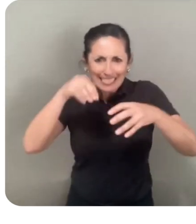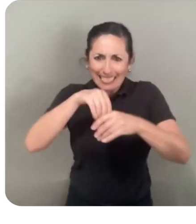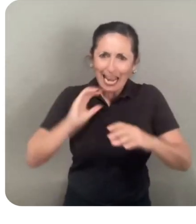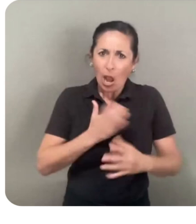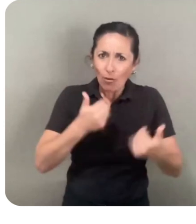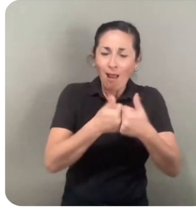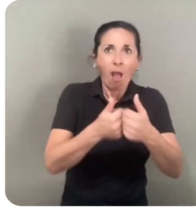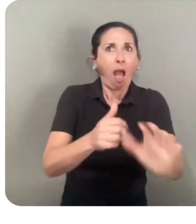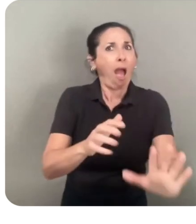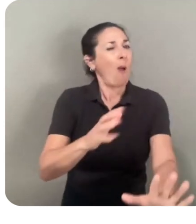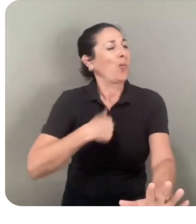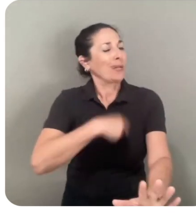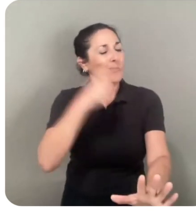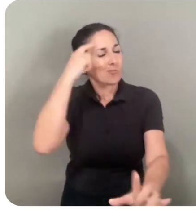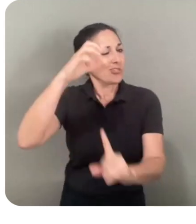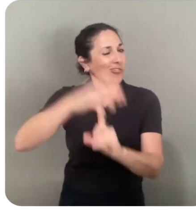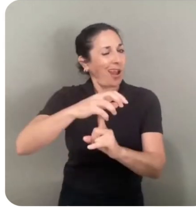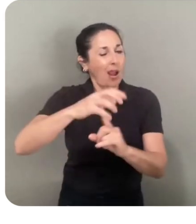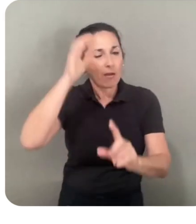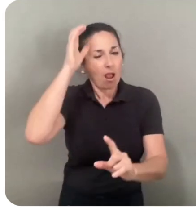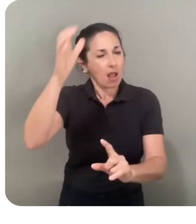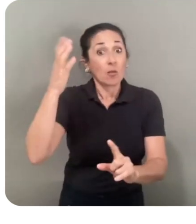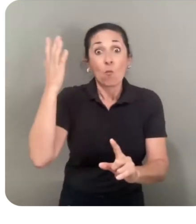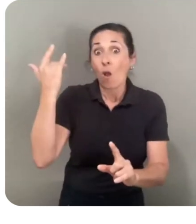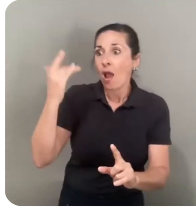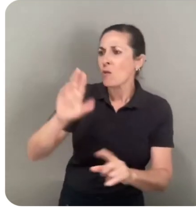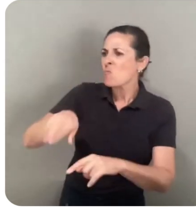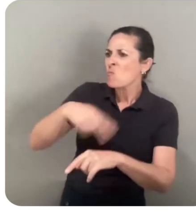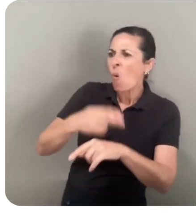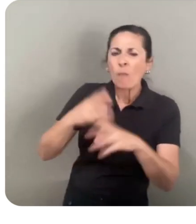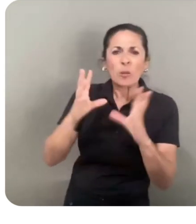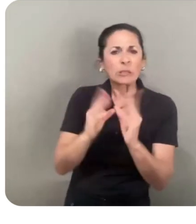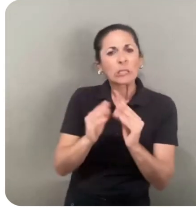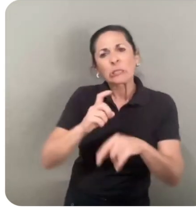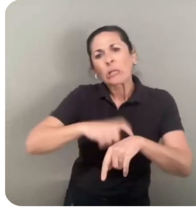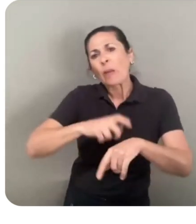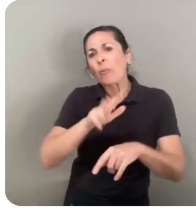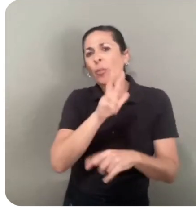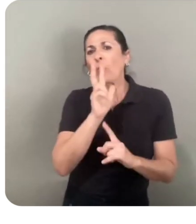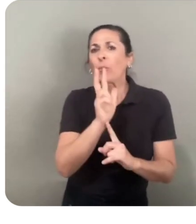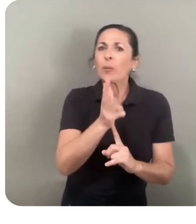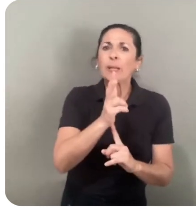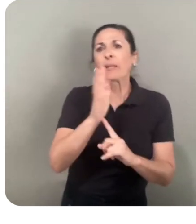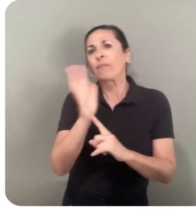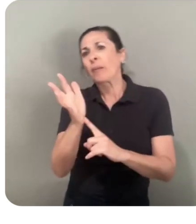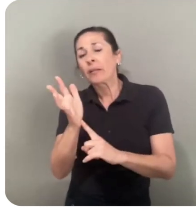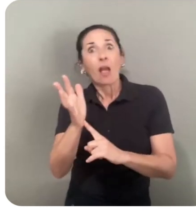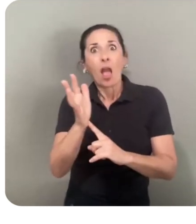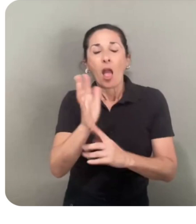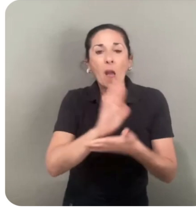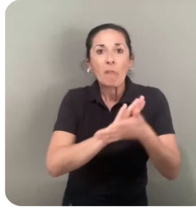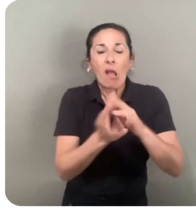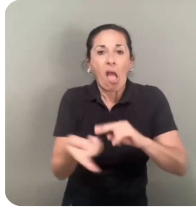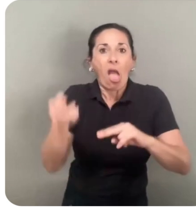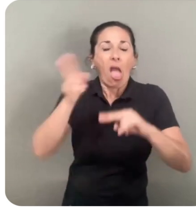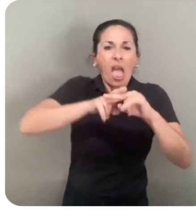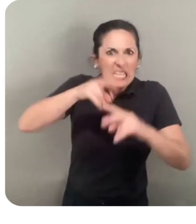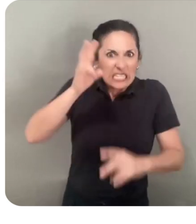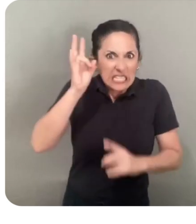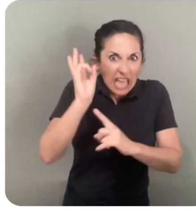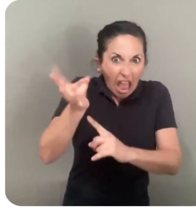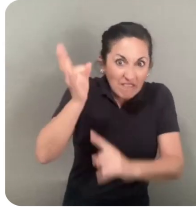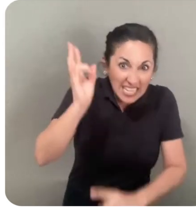was a great concept because our normal session time of 3 to 5 minutes became 17